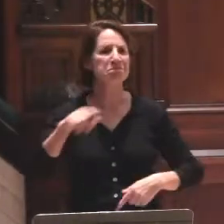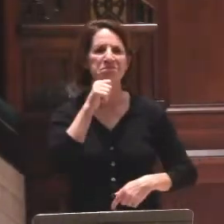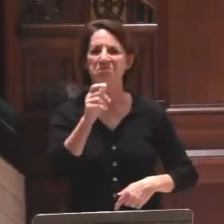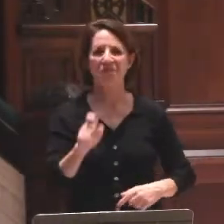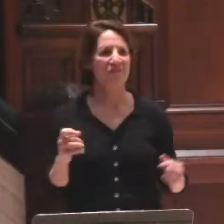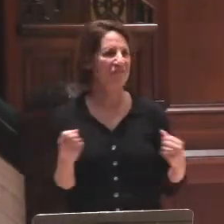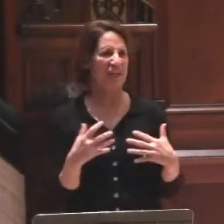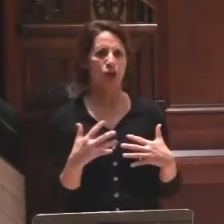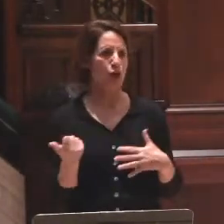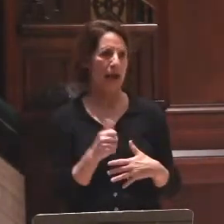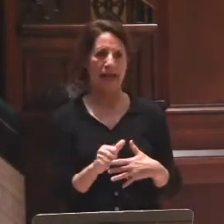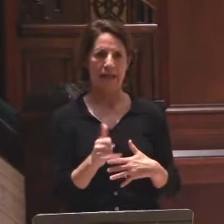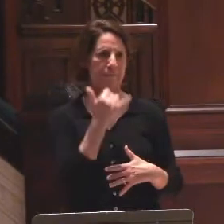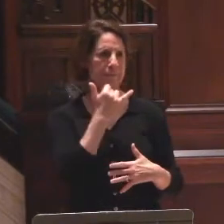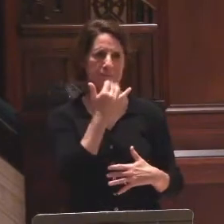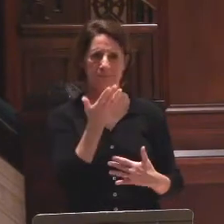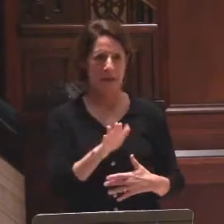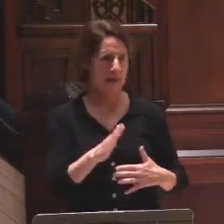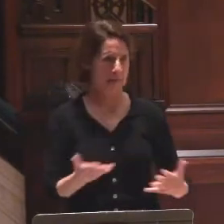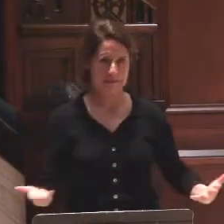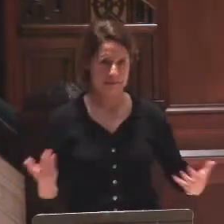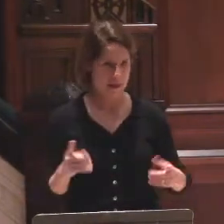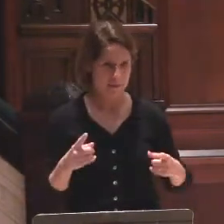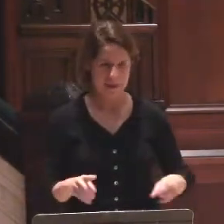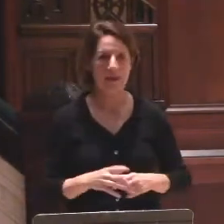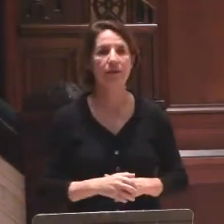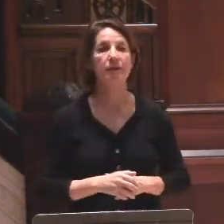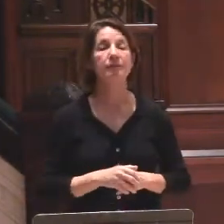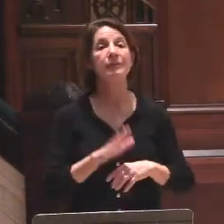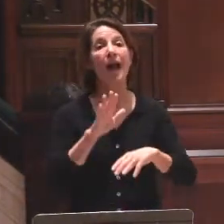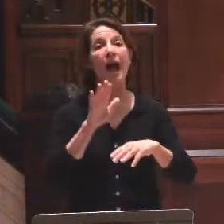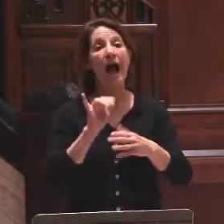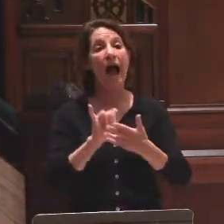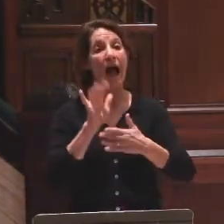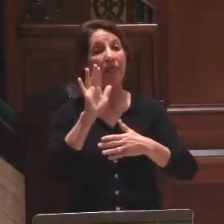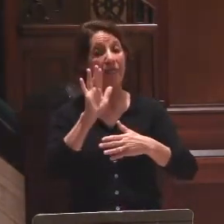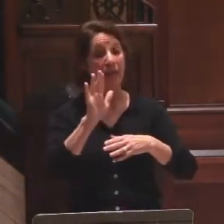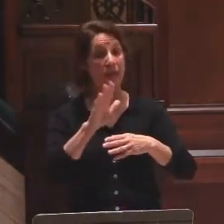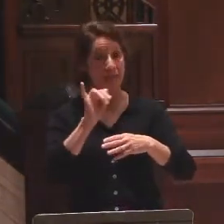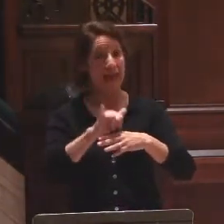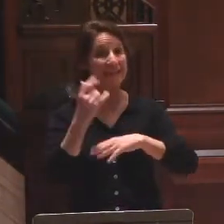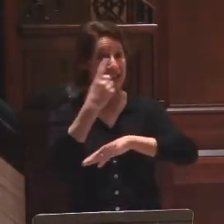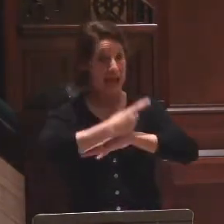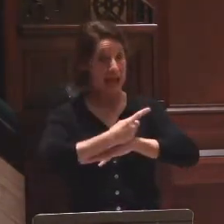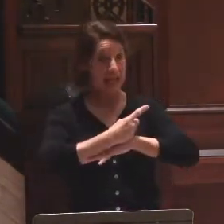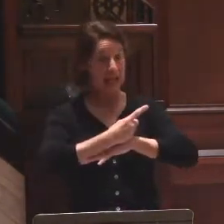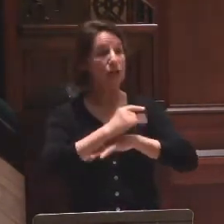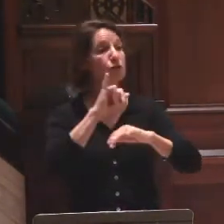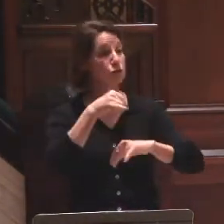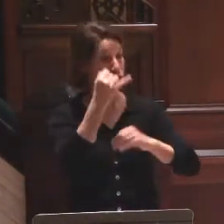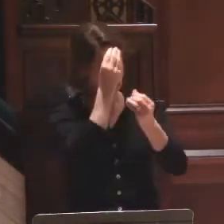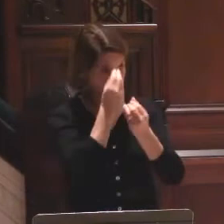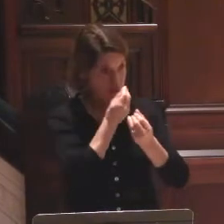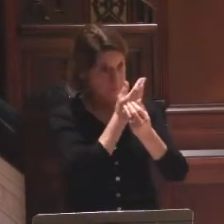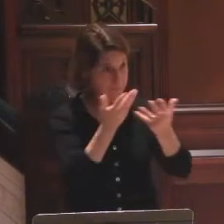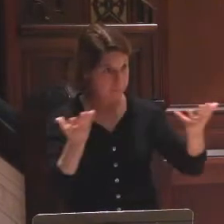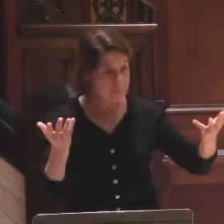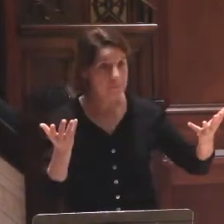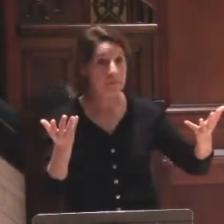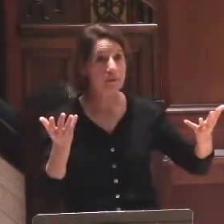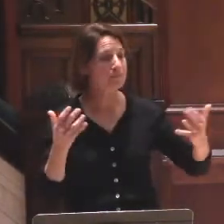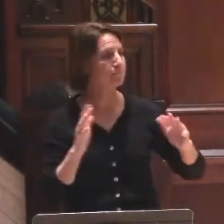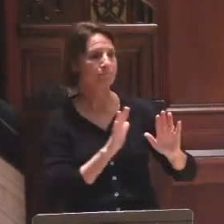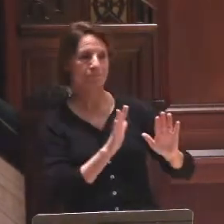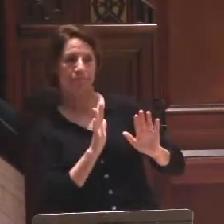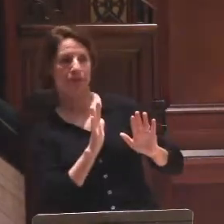fear. On that day, it shall be said to Jerusalem, "Fear not, O Zion, be